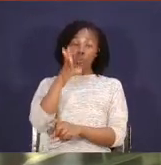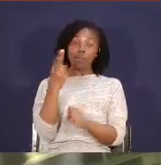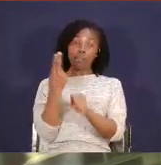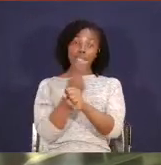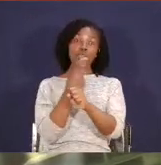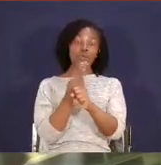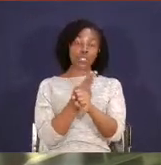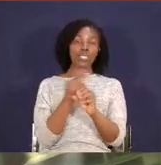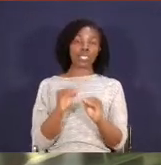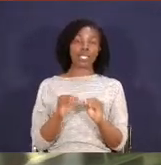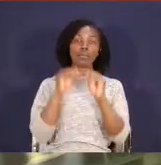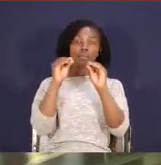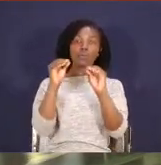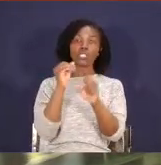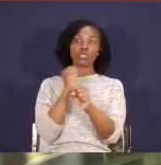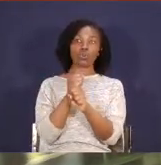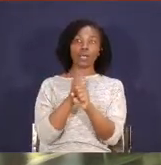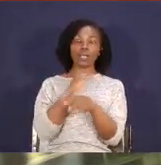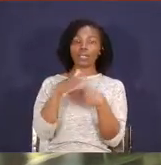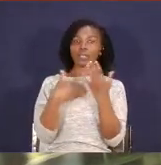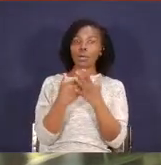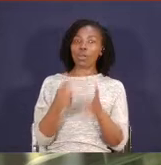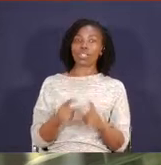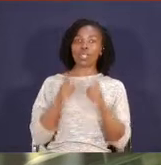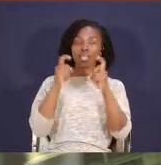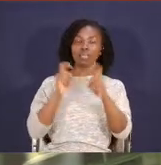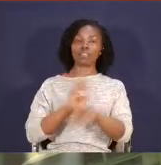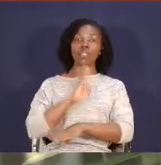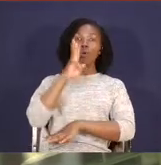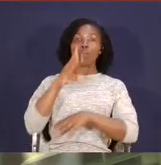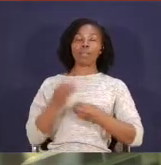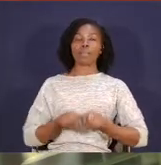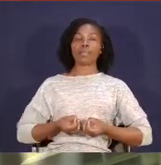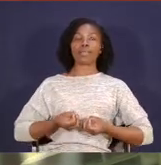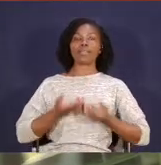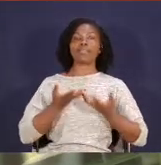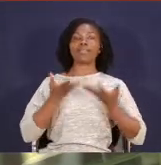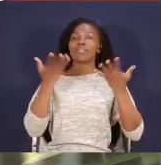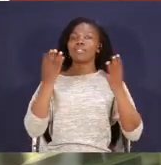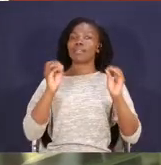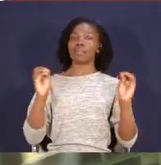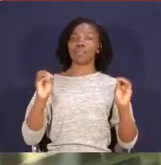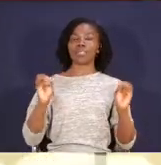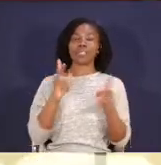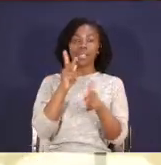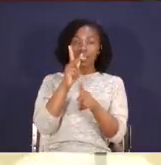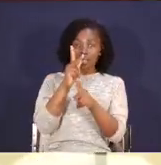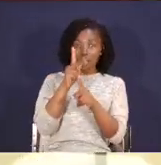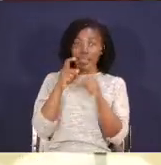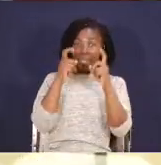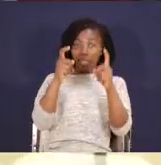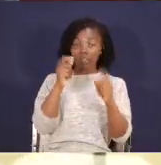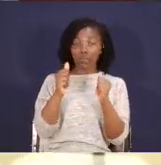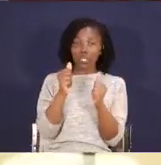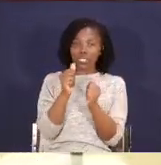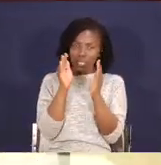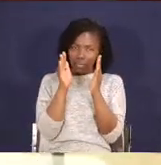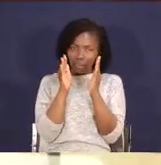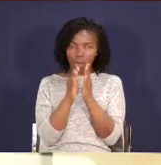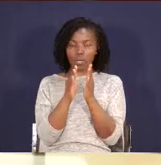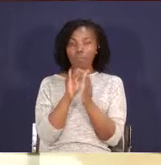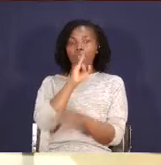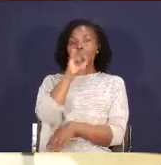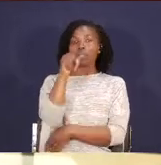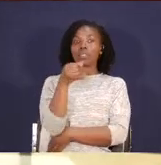employed and put to work, and every gift is released, and there is no gift that is small. You know, in John chapter